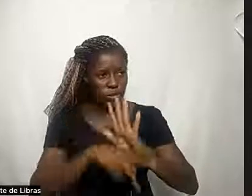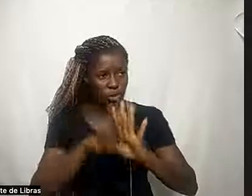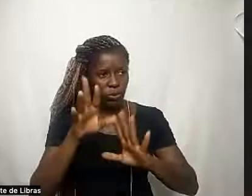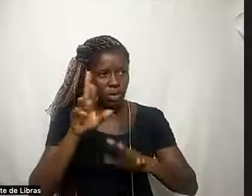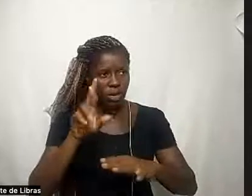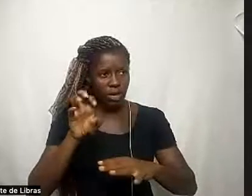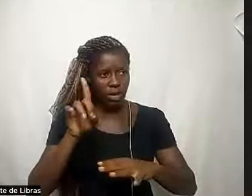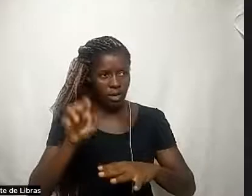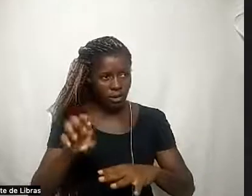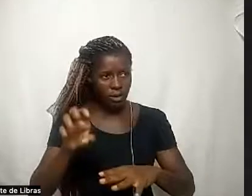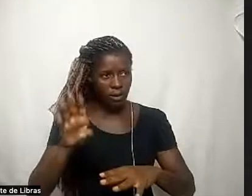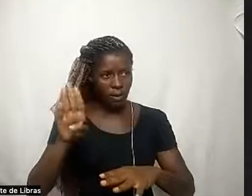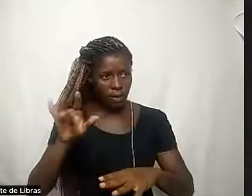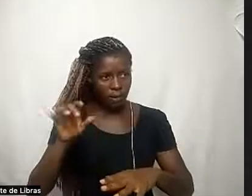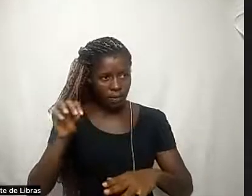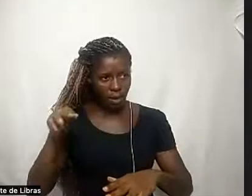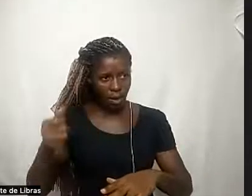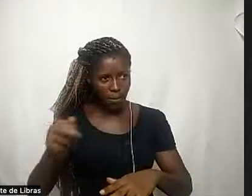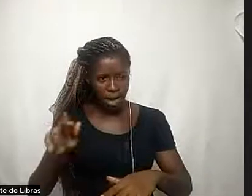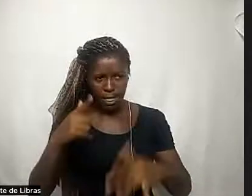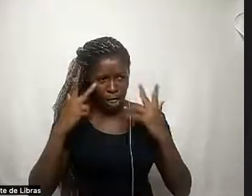It's a common practice inclusion, right,